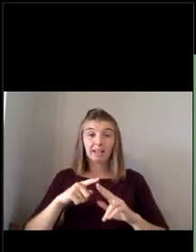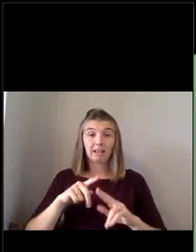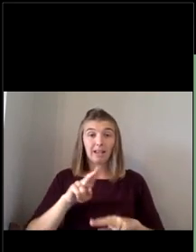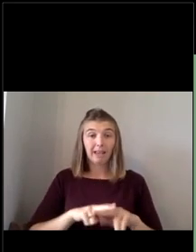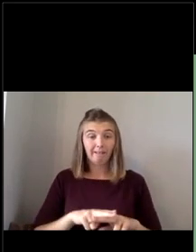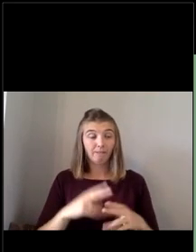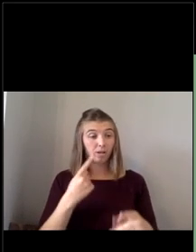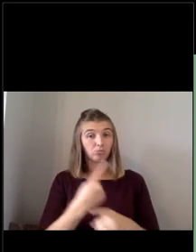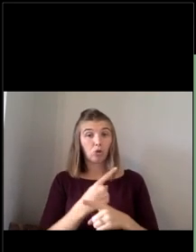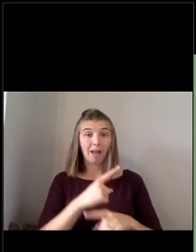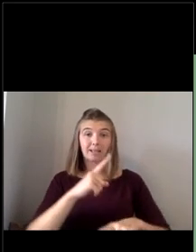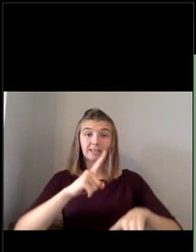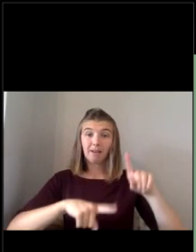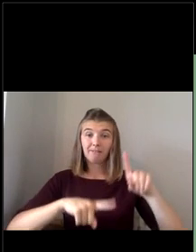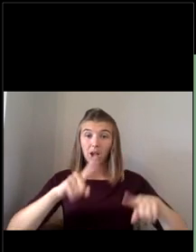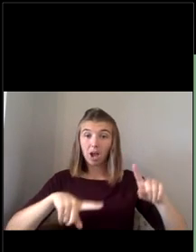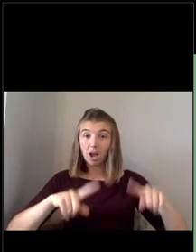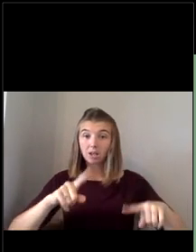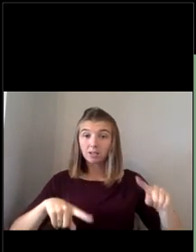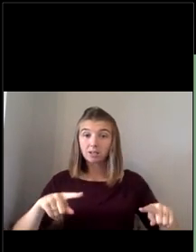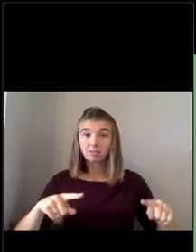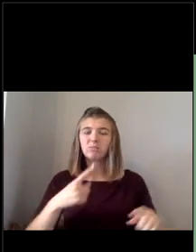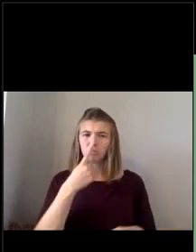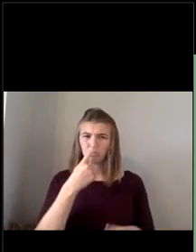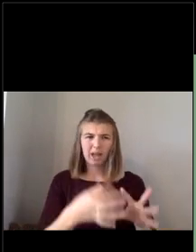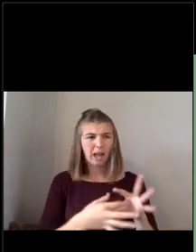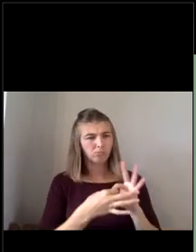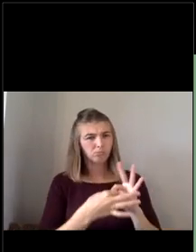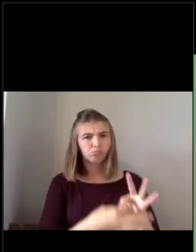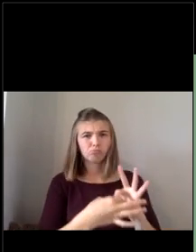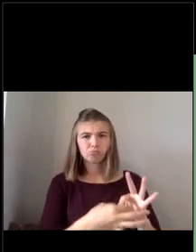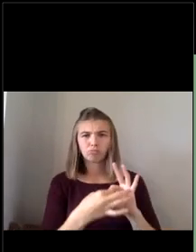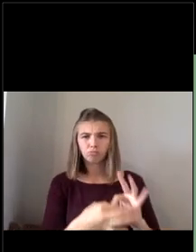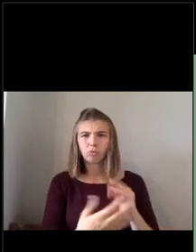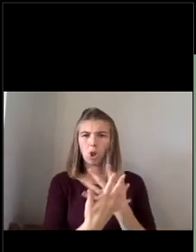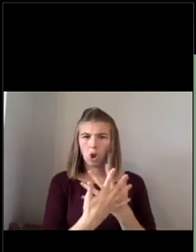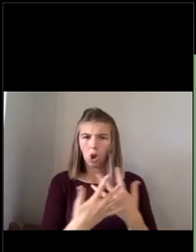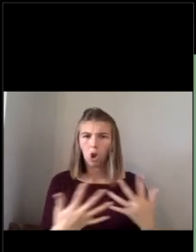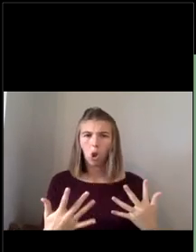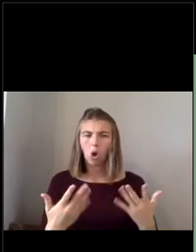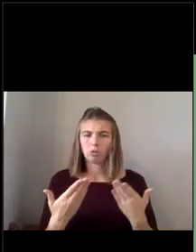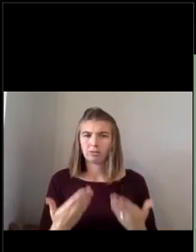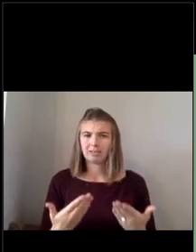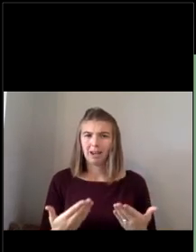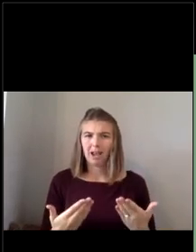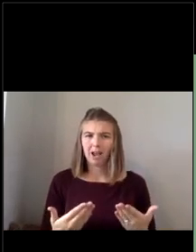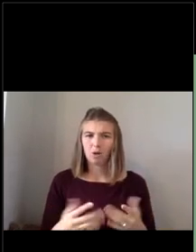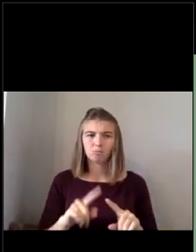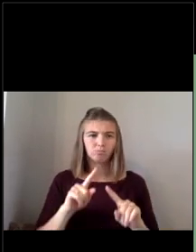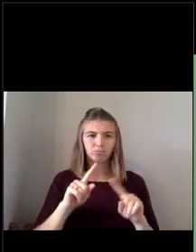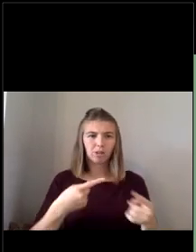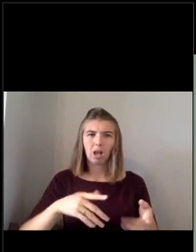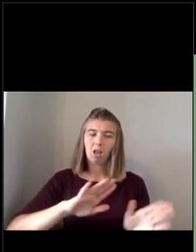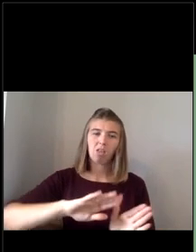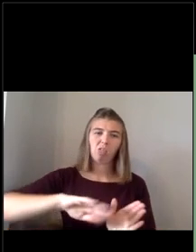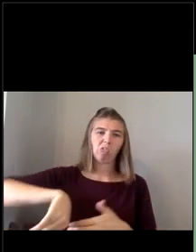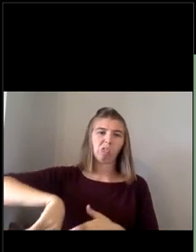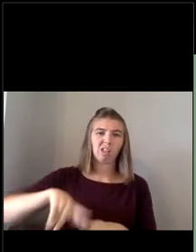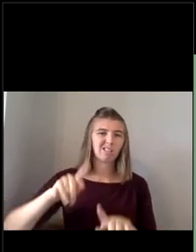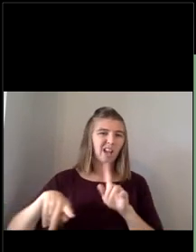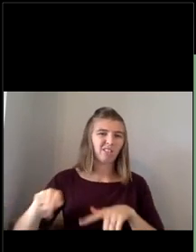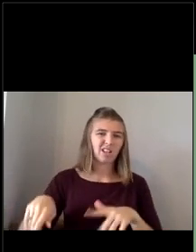And according to research, engagement with diversity is essential for the 21st century learning